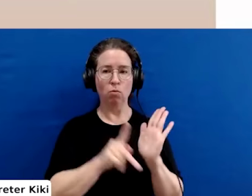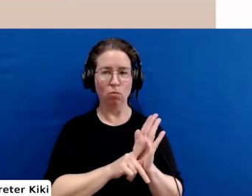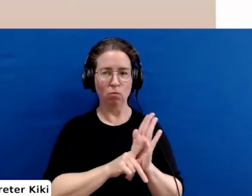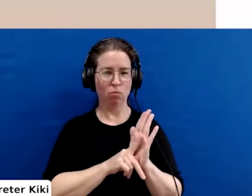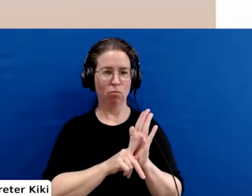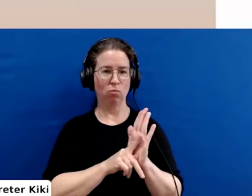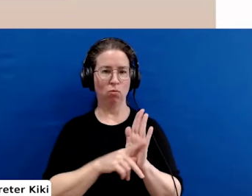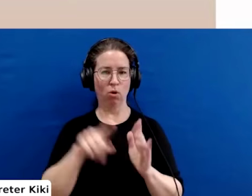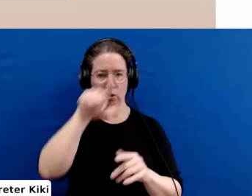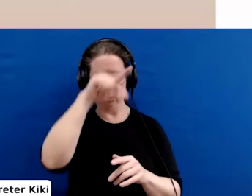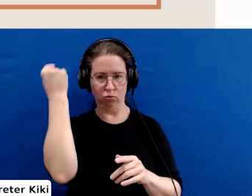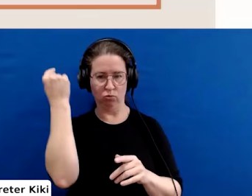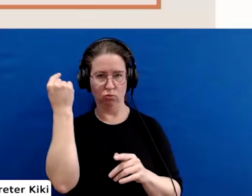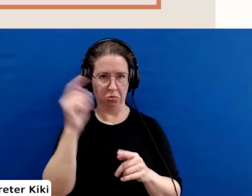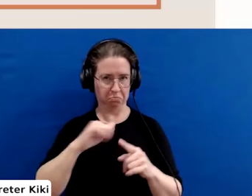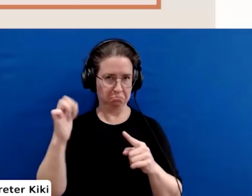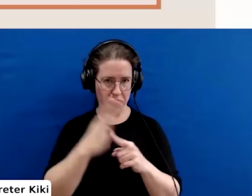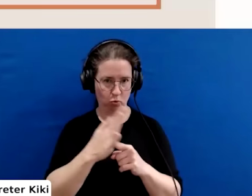fellowship.